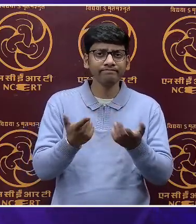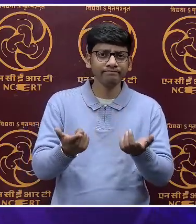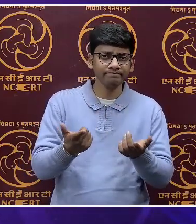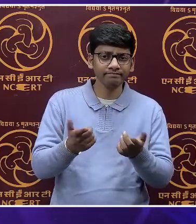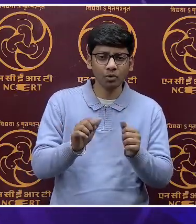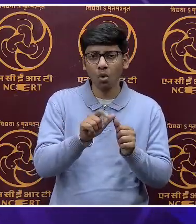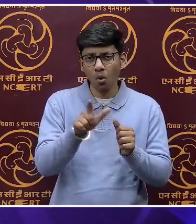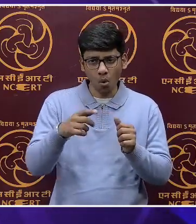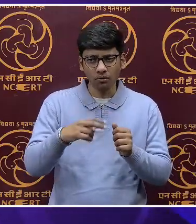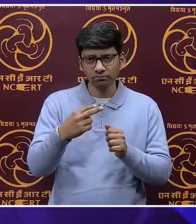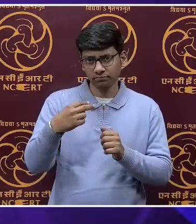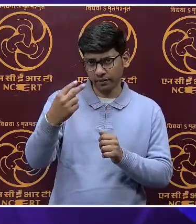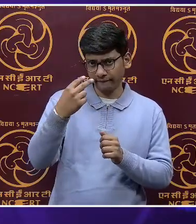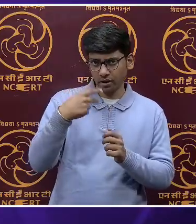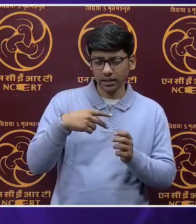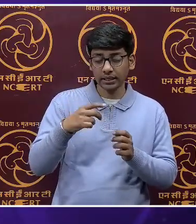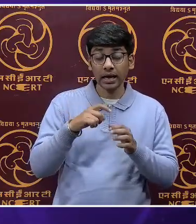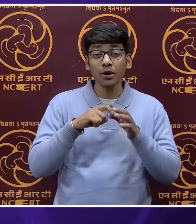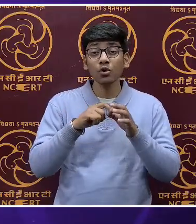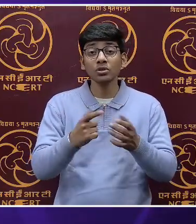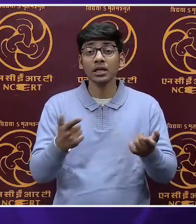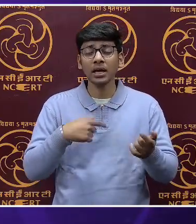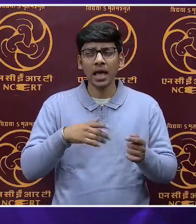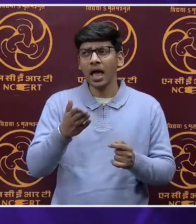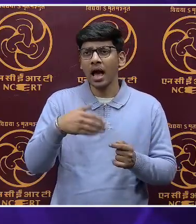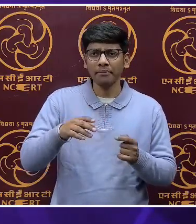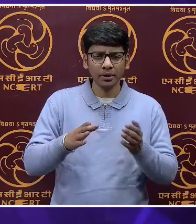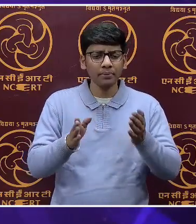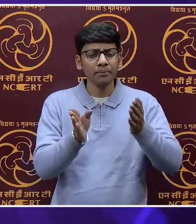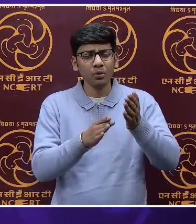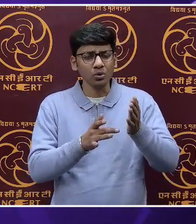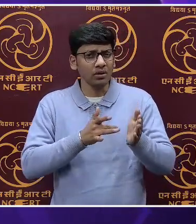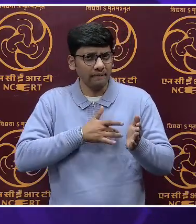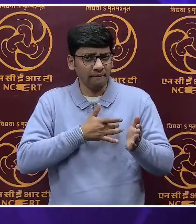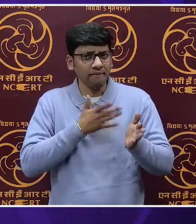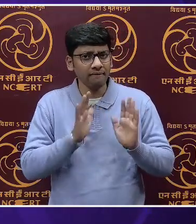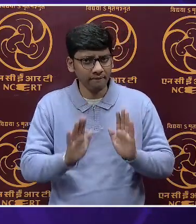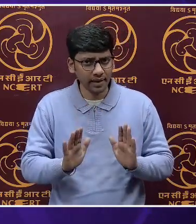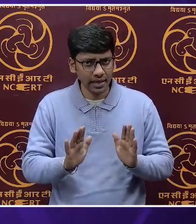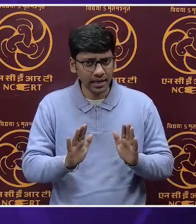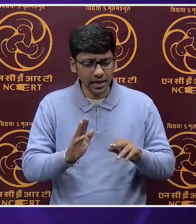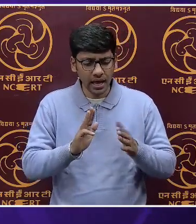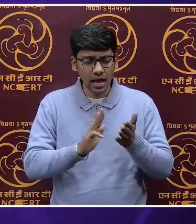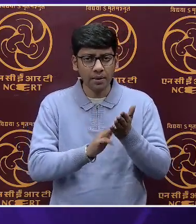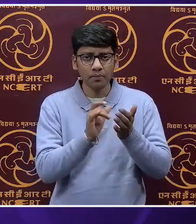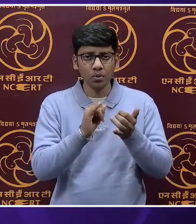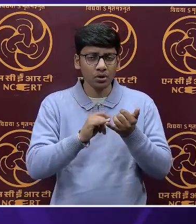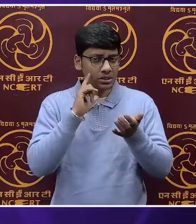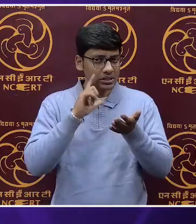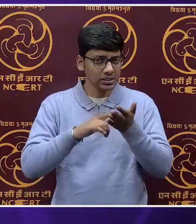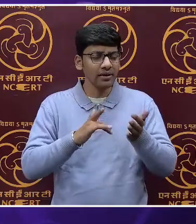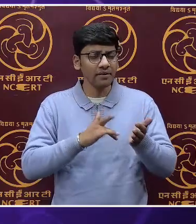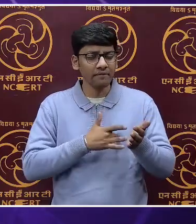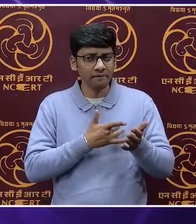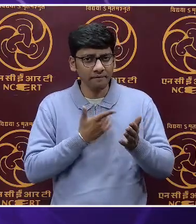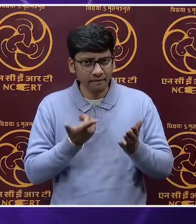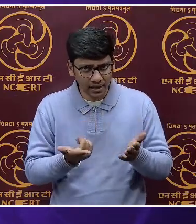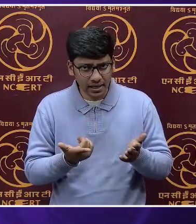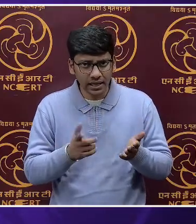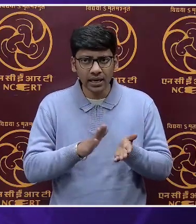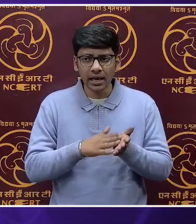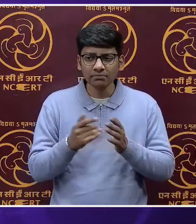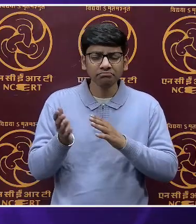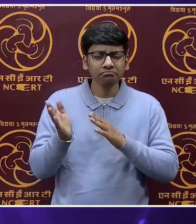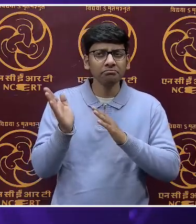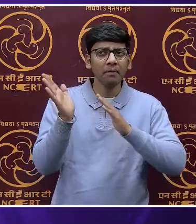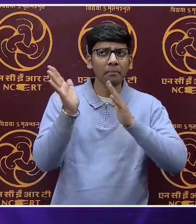well. Yeah. Have you felt music ever? I've heard music in nature, in the rustling of leaves and chirping